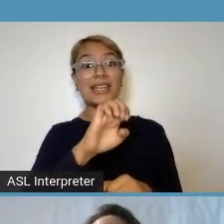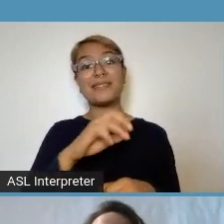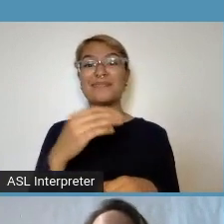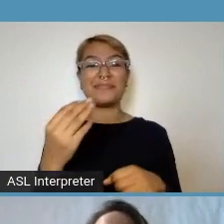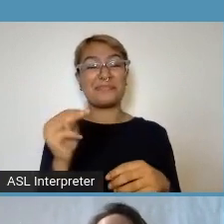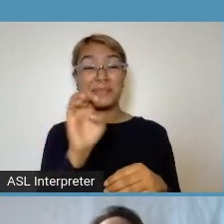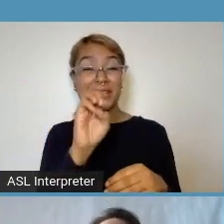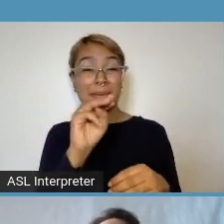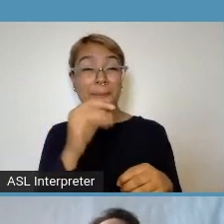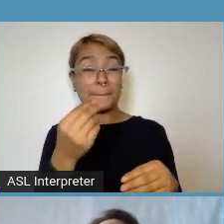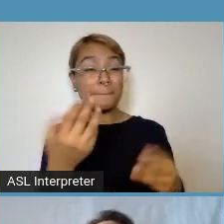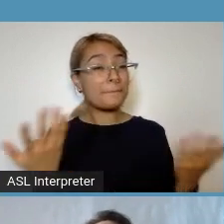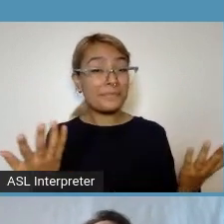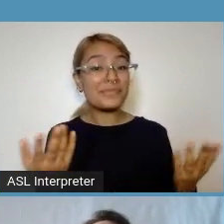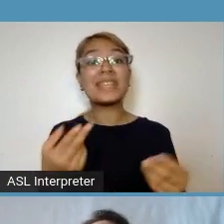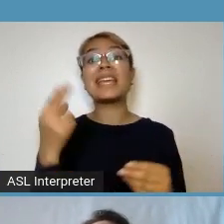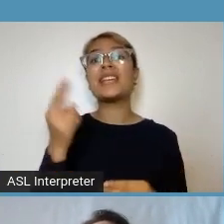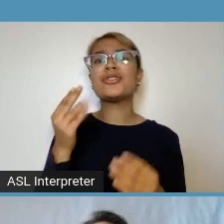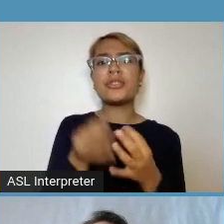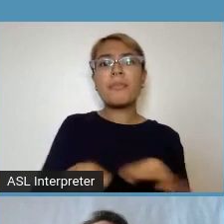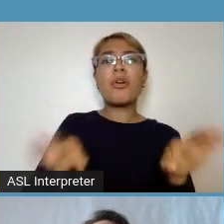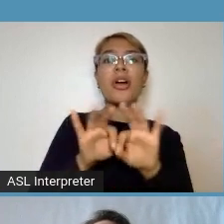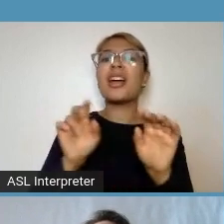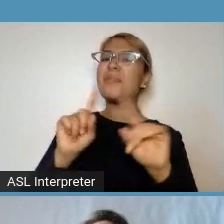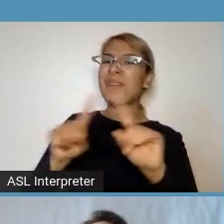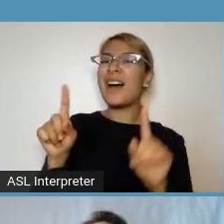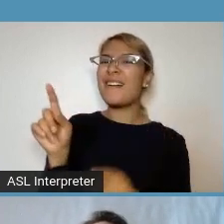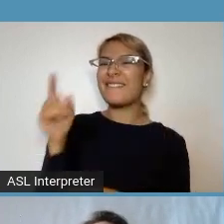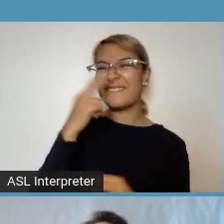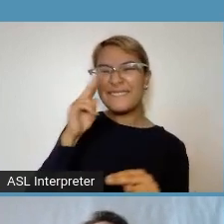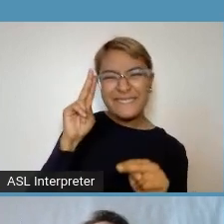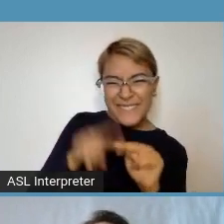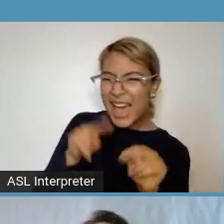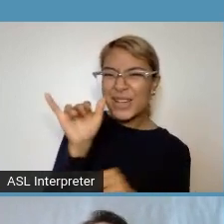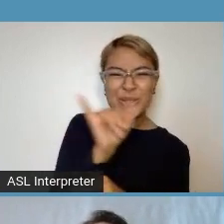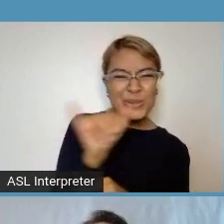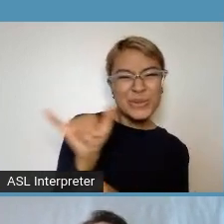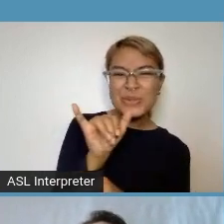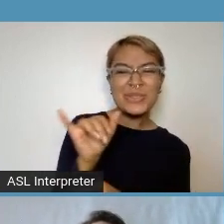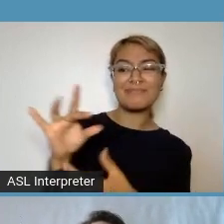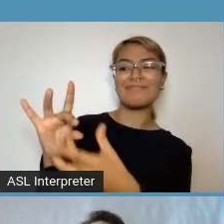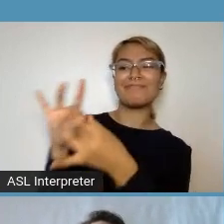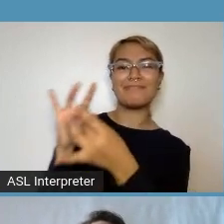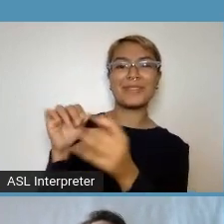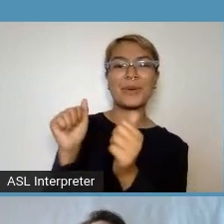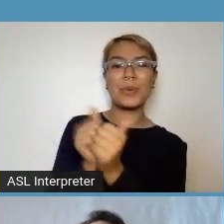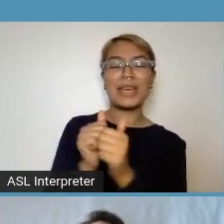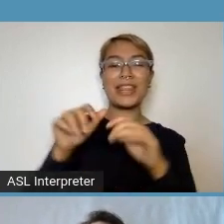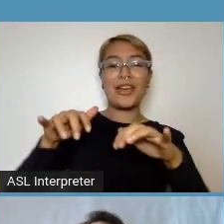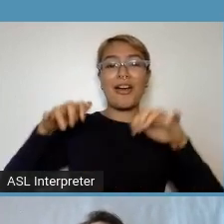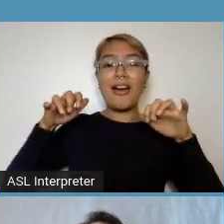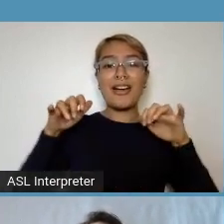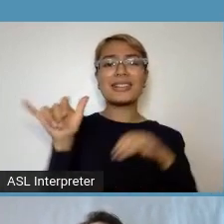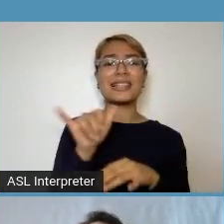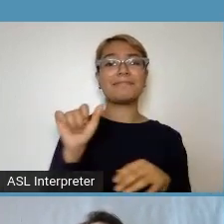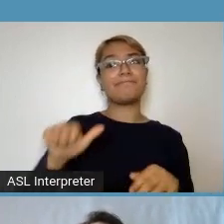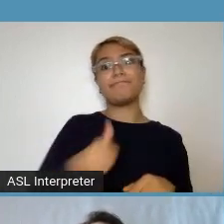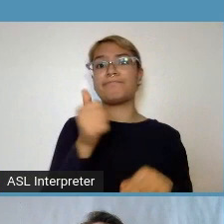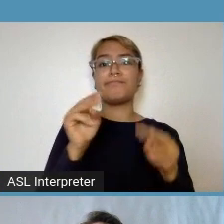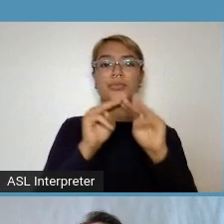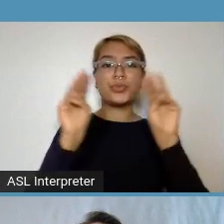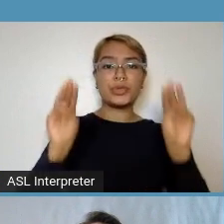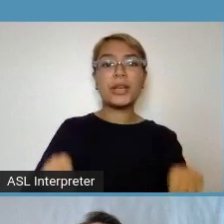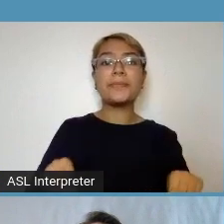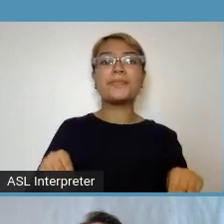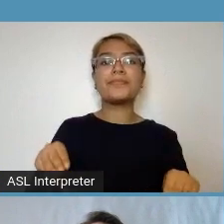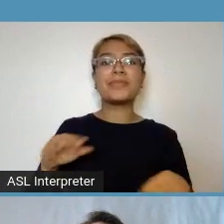is important, but so is having fun and relating to your audience. Like every other museum, the pandemic threw